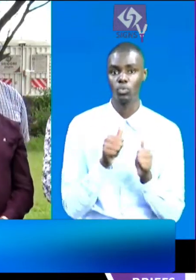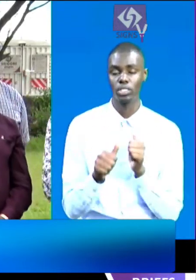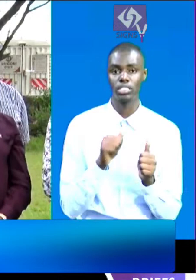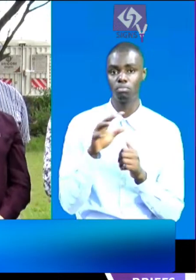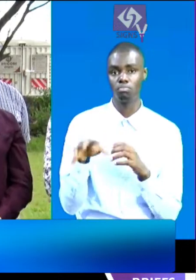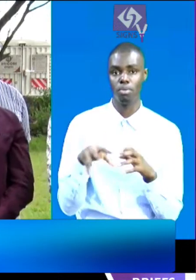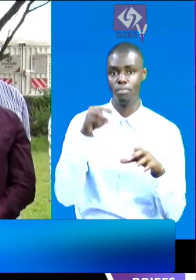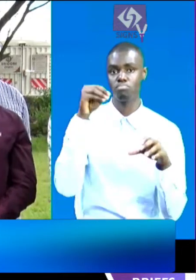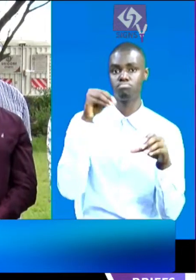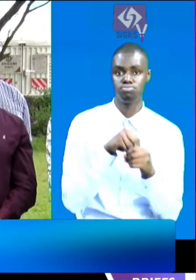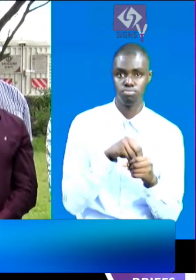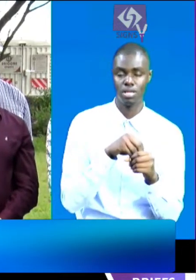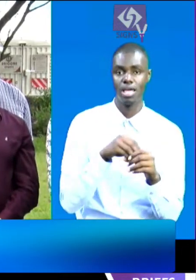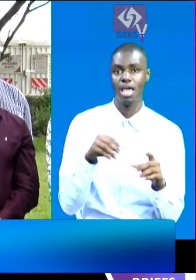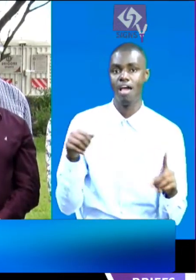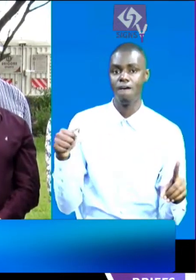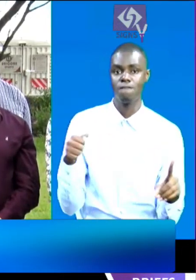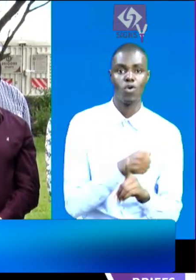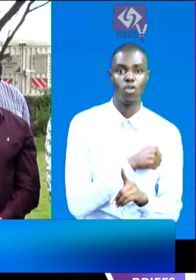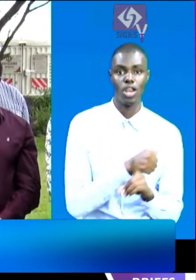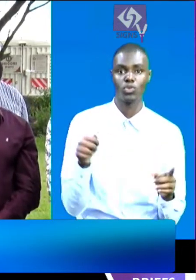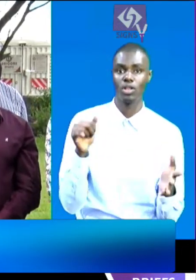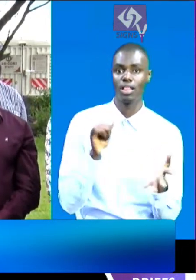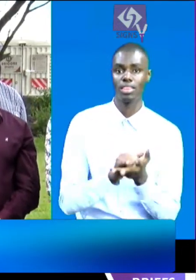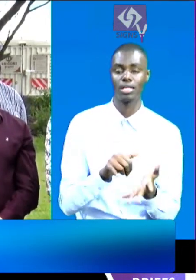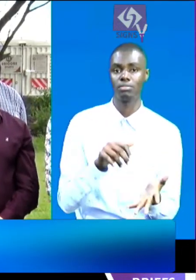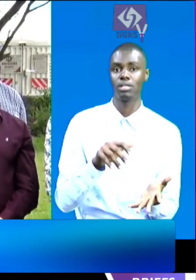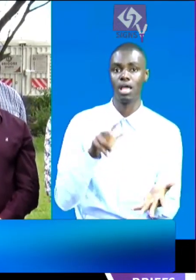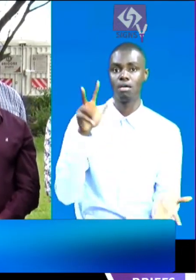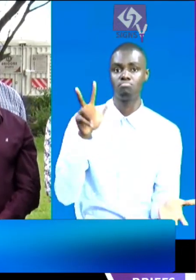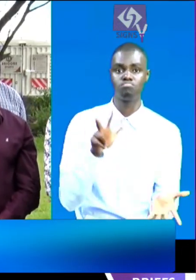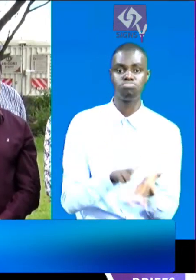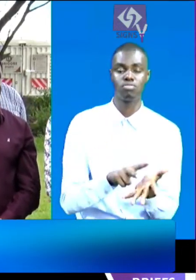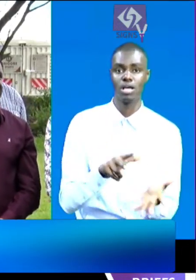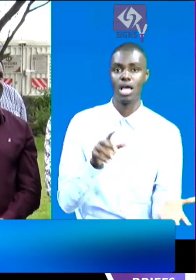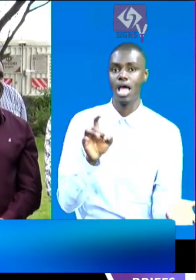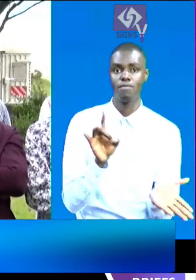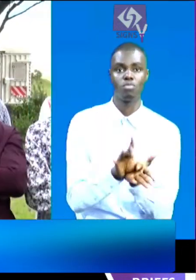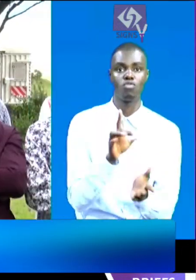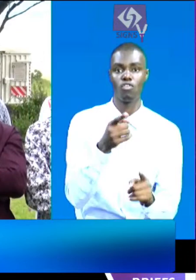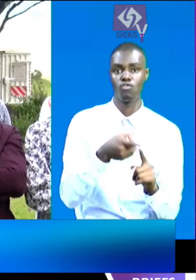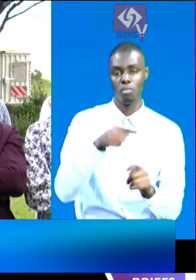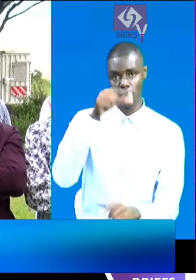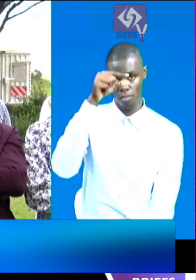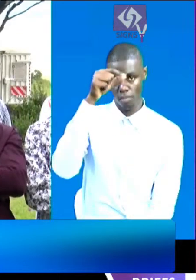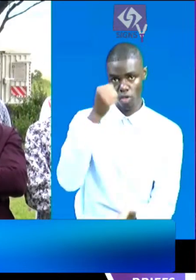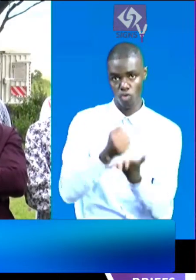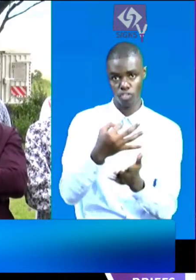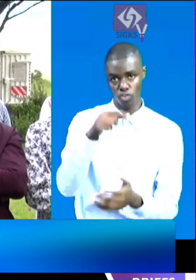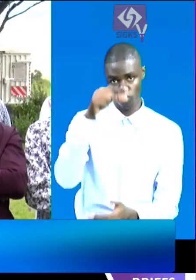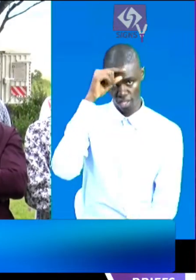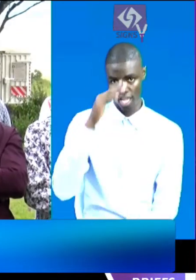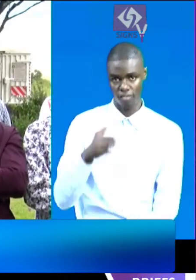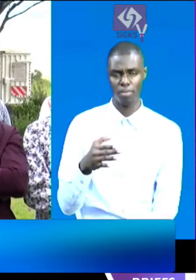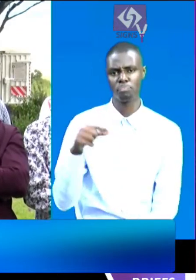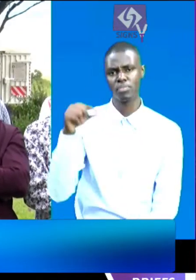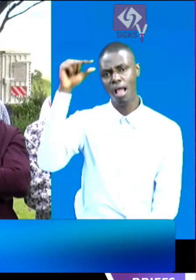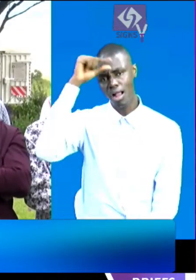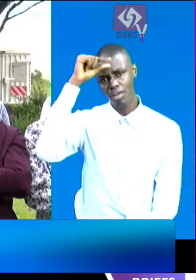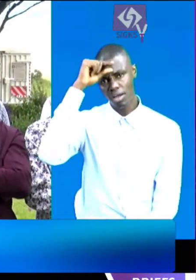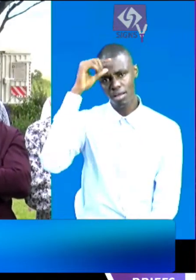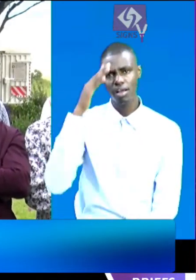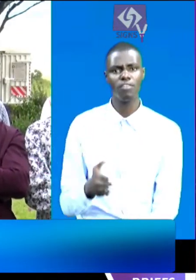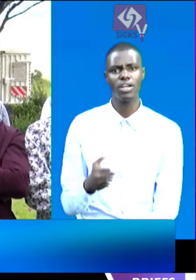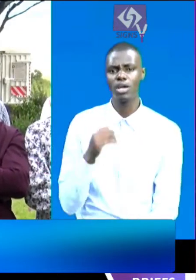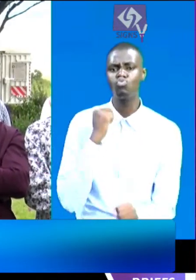constitutes violations that warrant for a removal from office for a governor. Government. So what is it that a governor would